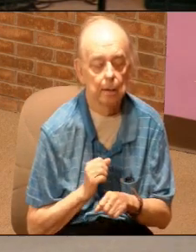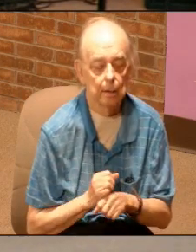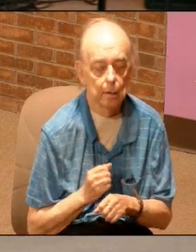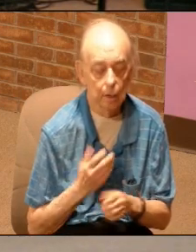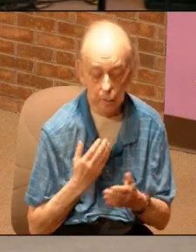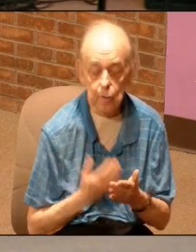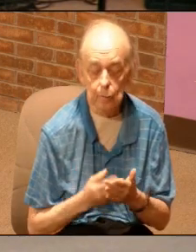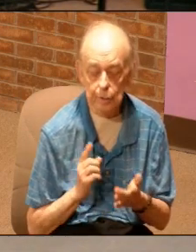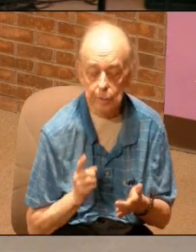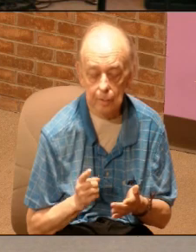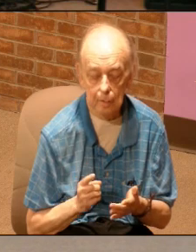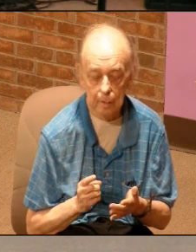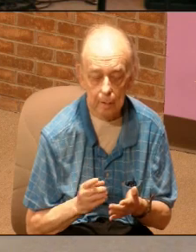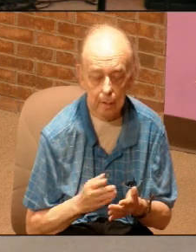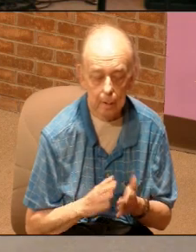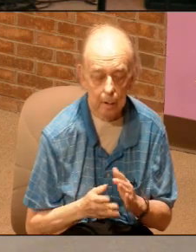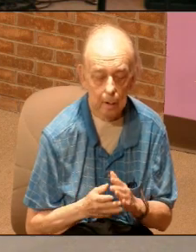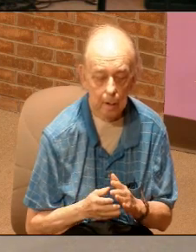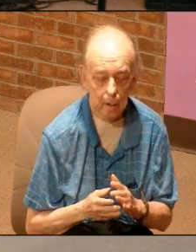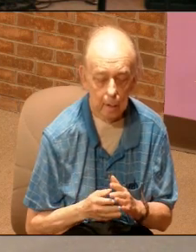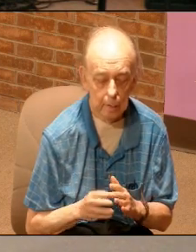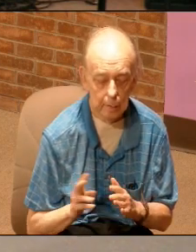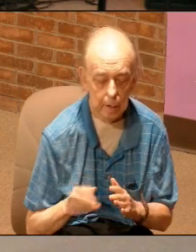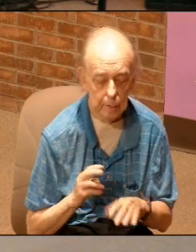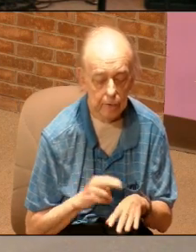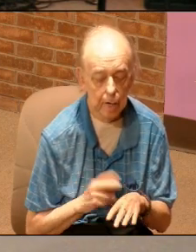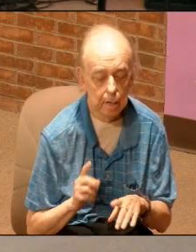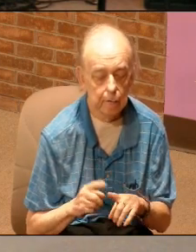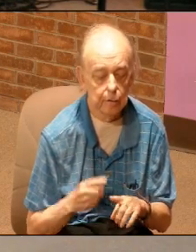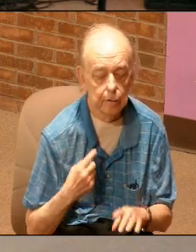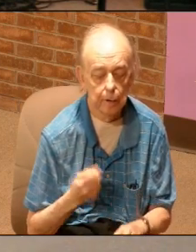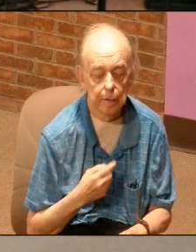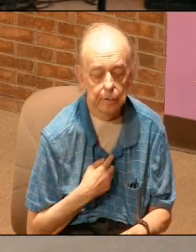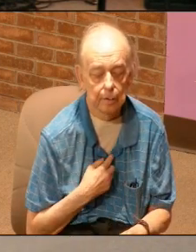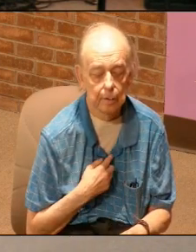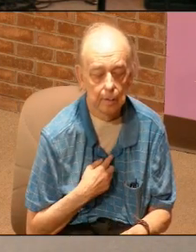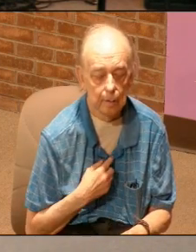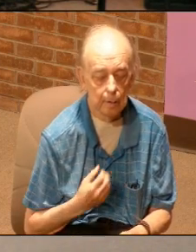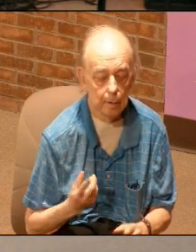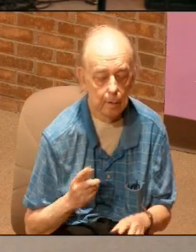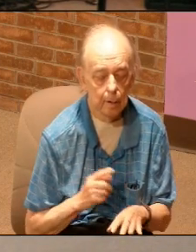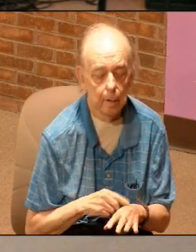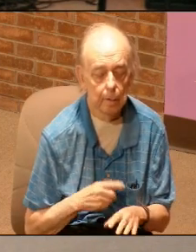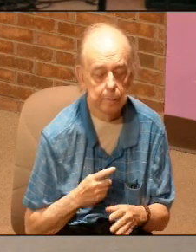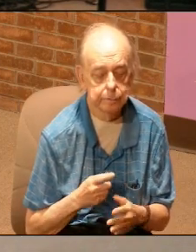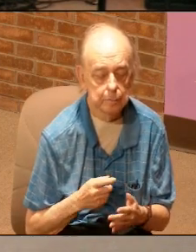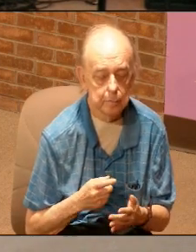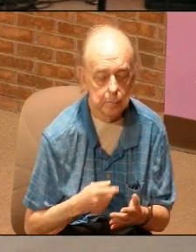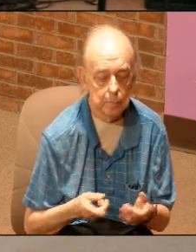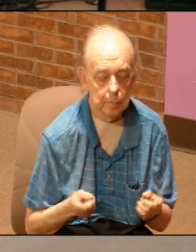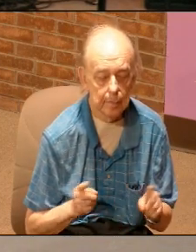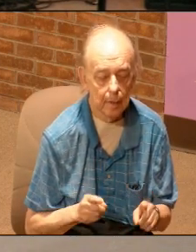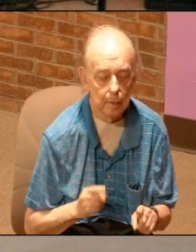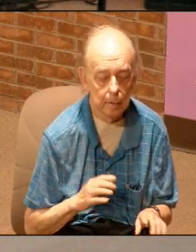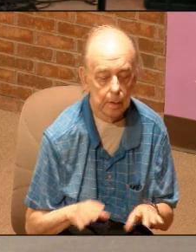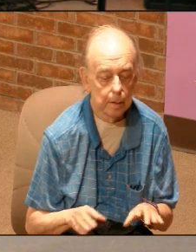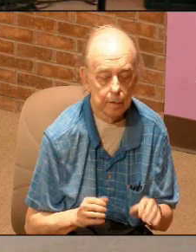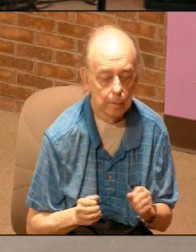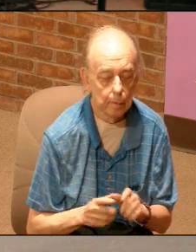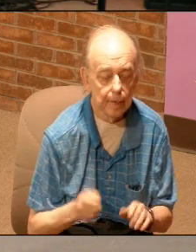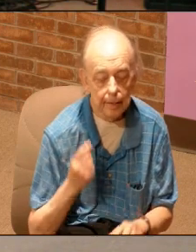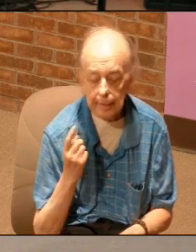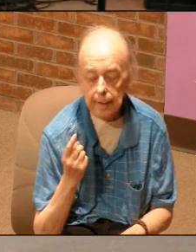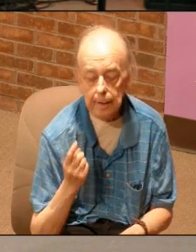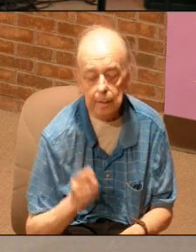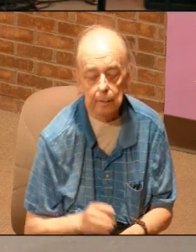good habits, they become second nature to us. And a lot of times what it is, we just do it without a